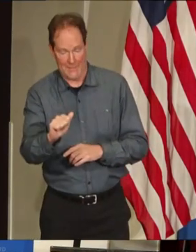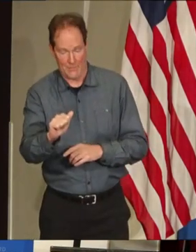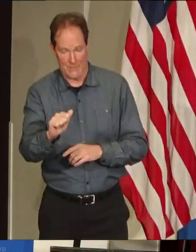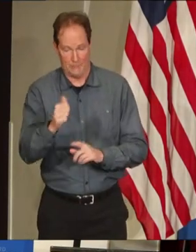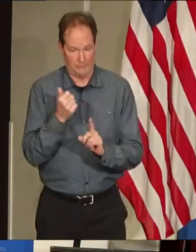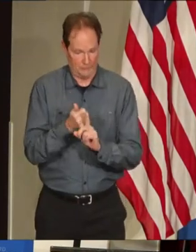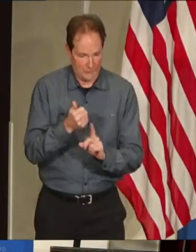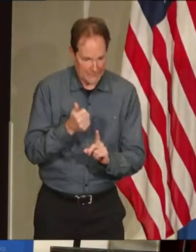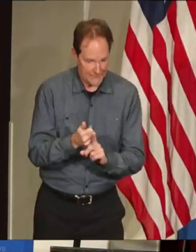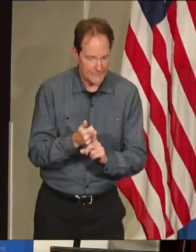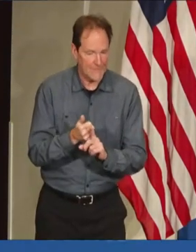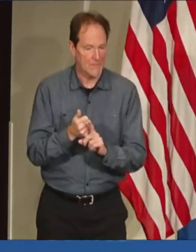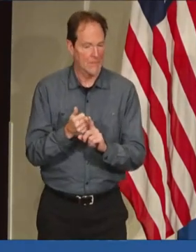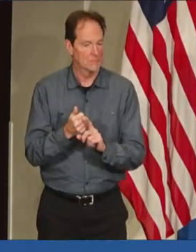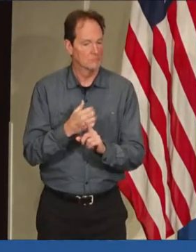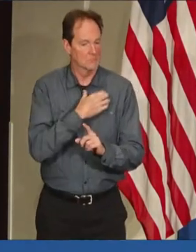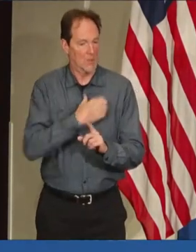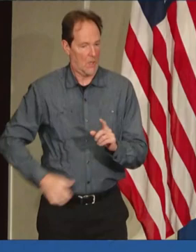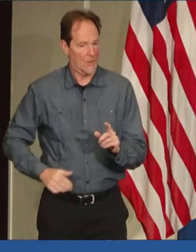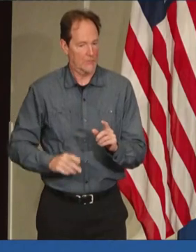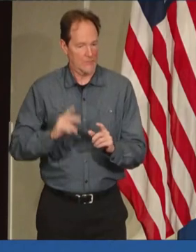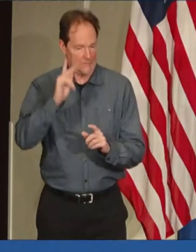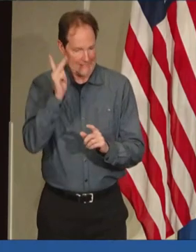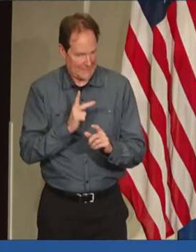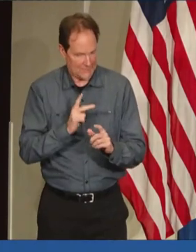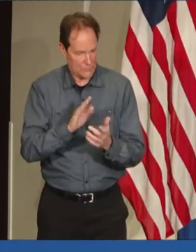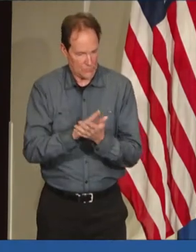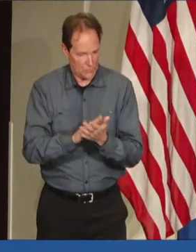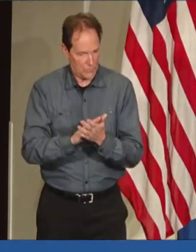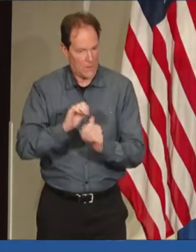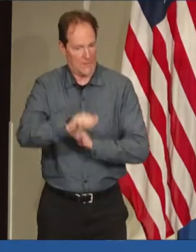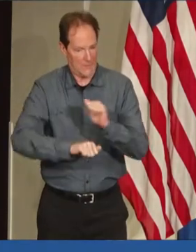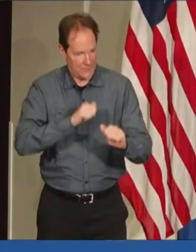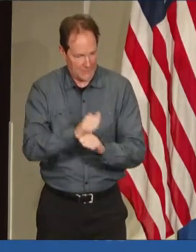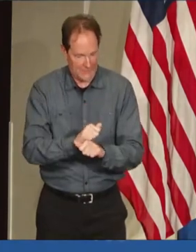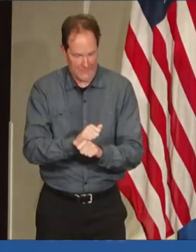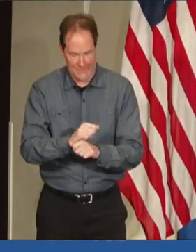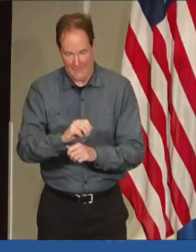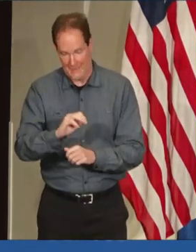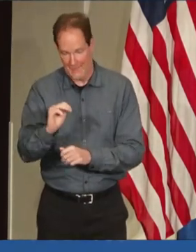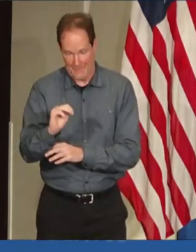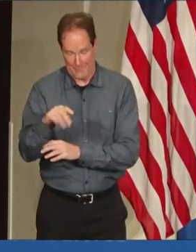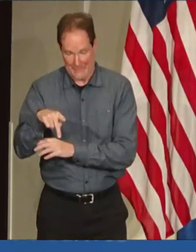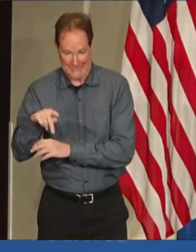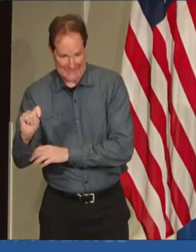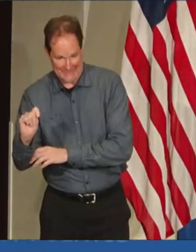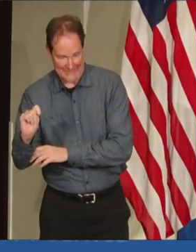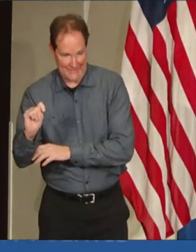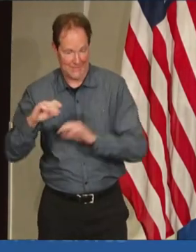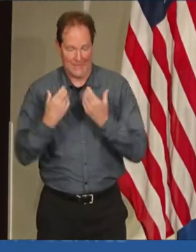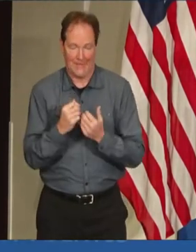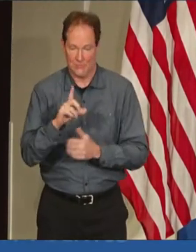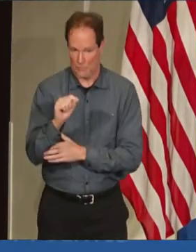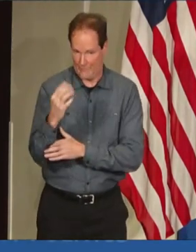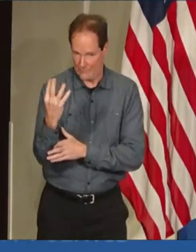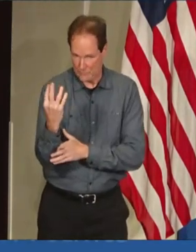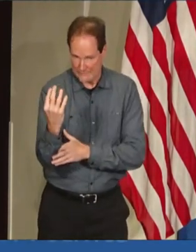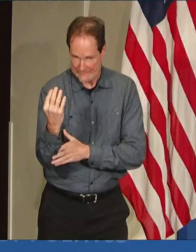is a Harvard Kennedy School alumna, MPP, class of